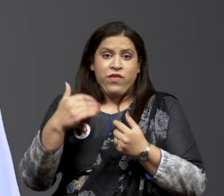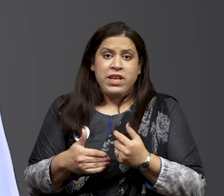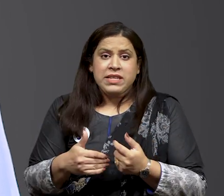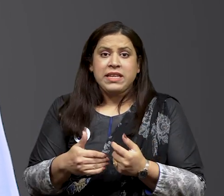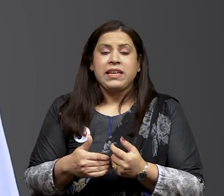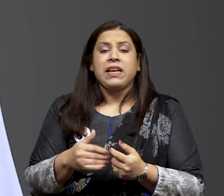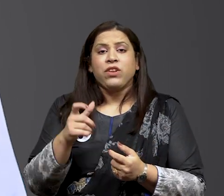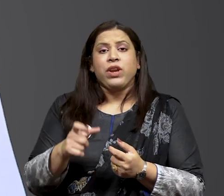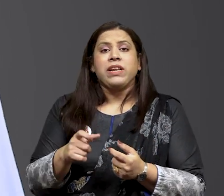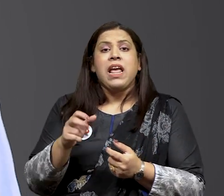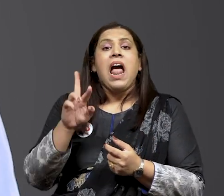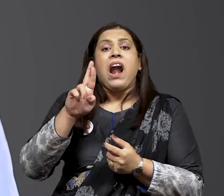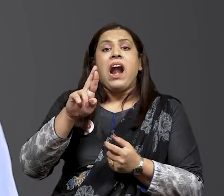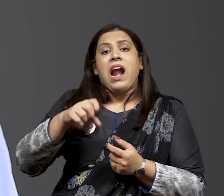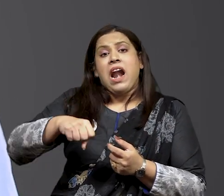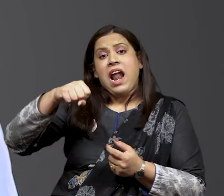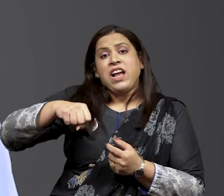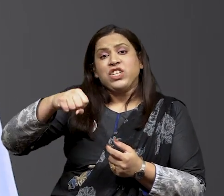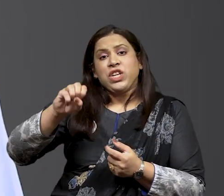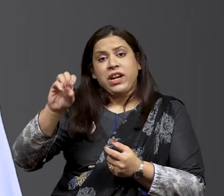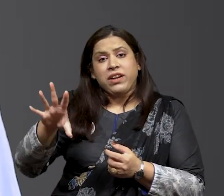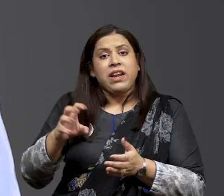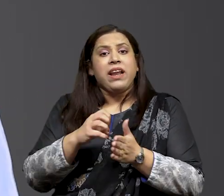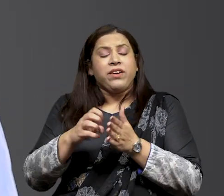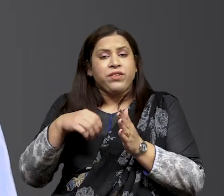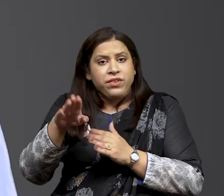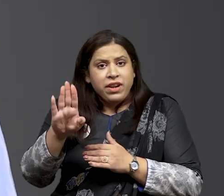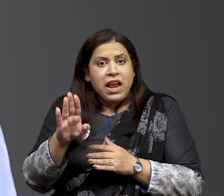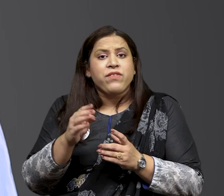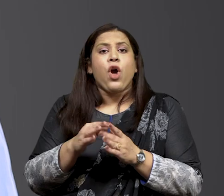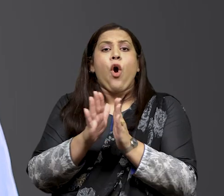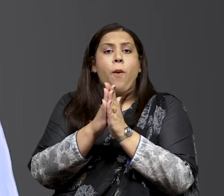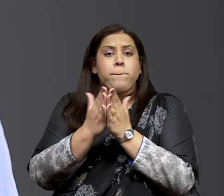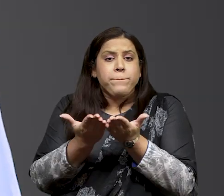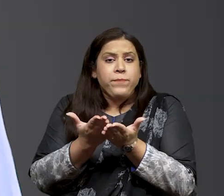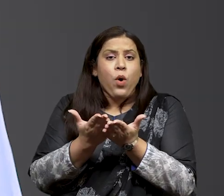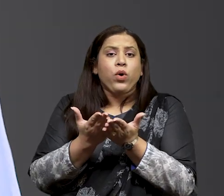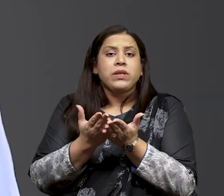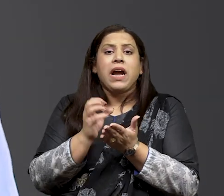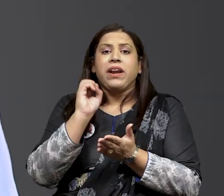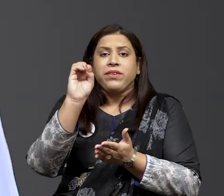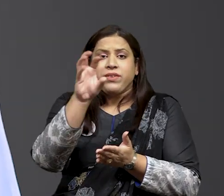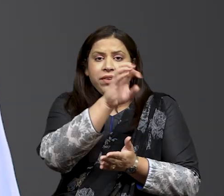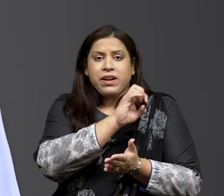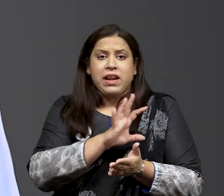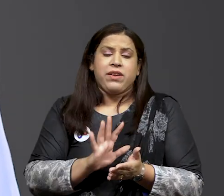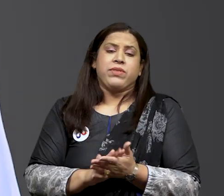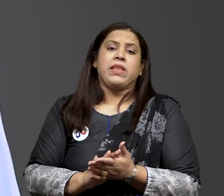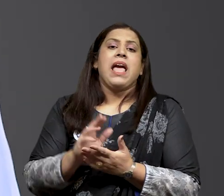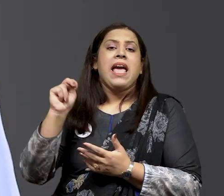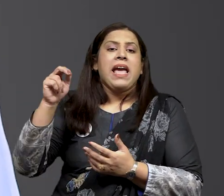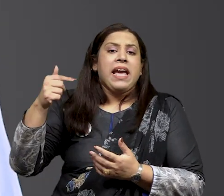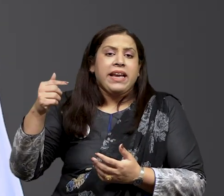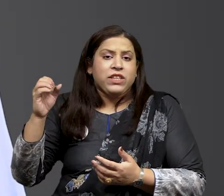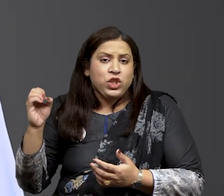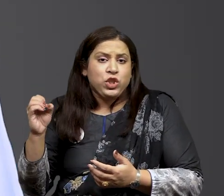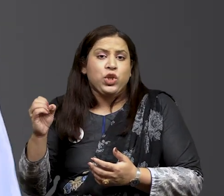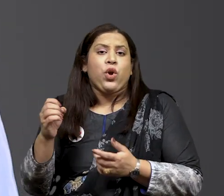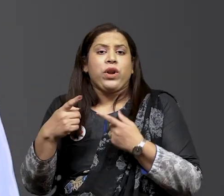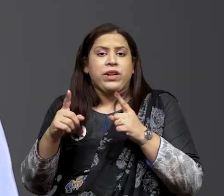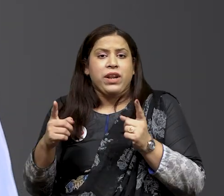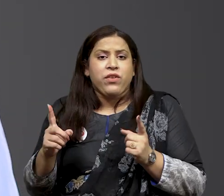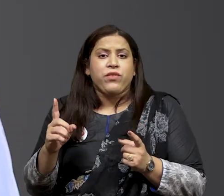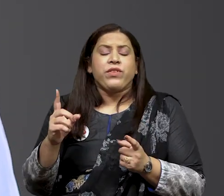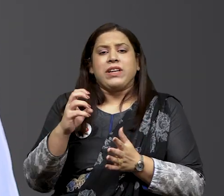well. So for instance, we did a ration drive, or recently we've carried out a book drive. Again, these are things that NGOs are doing in the